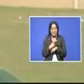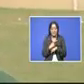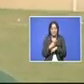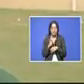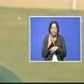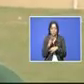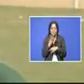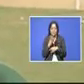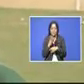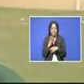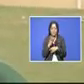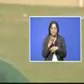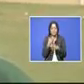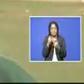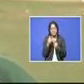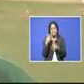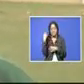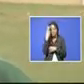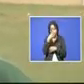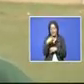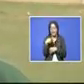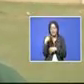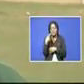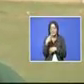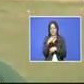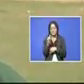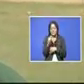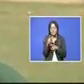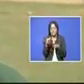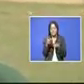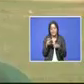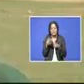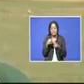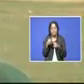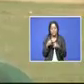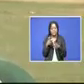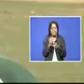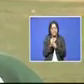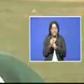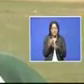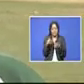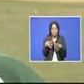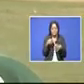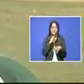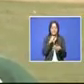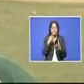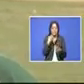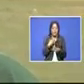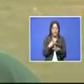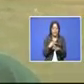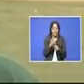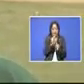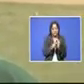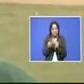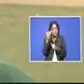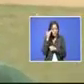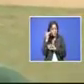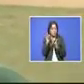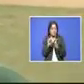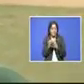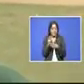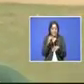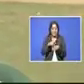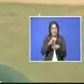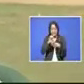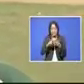handsomely. Okay, and give or take, losing is hard. And everybody knows that at